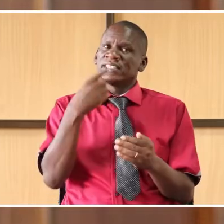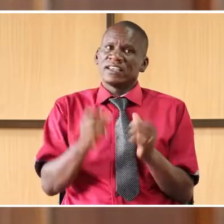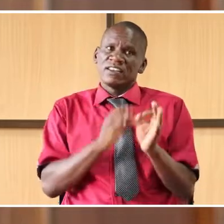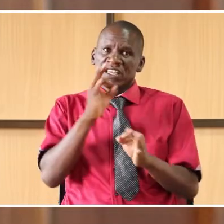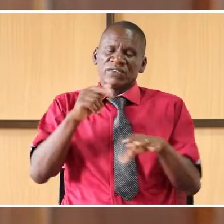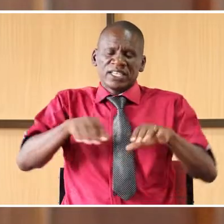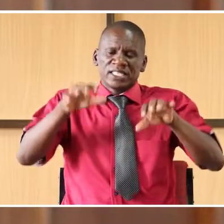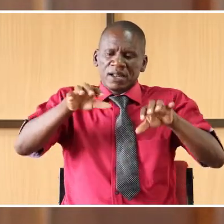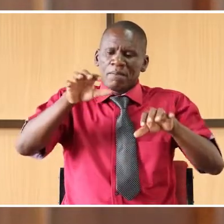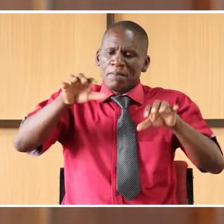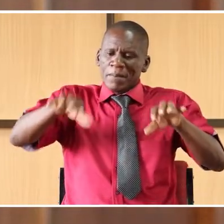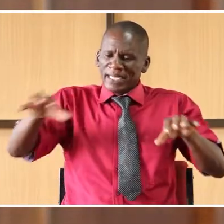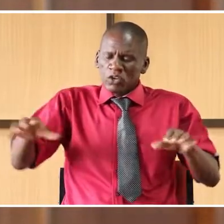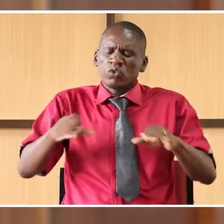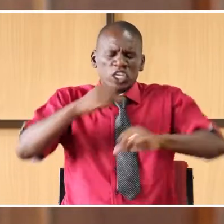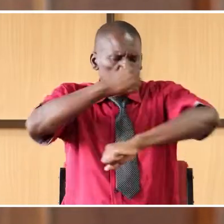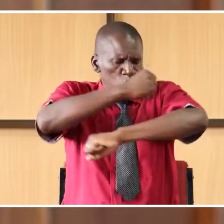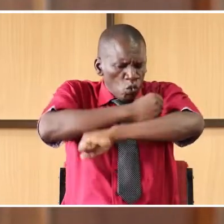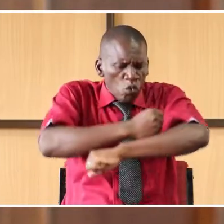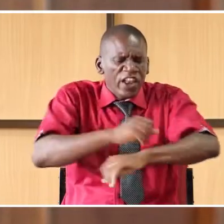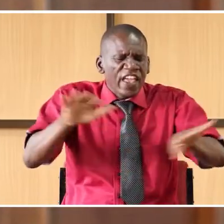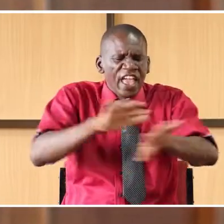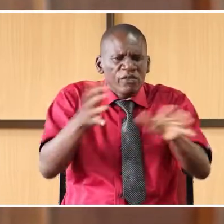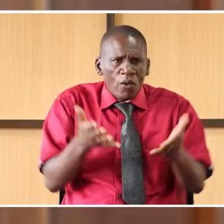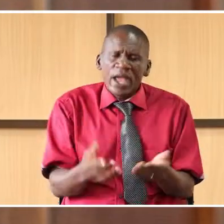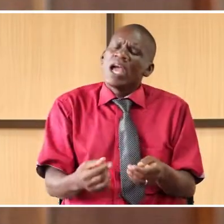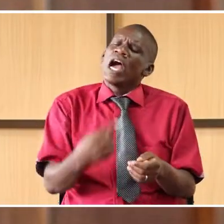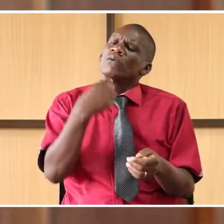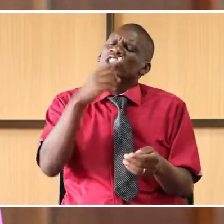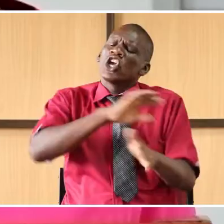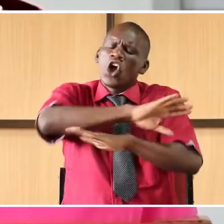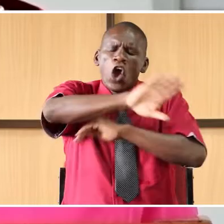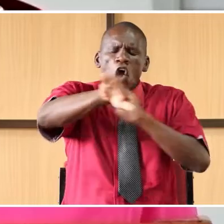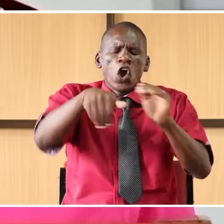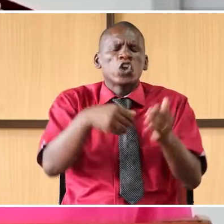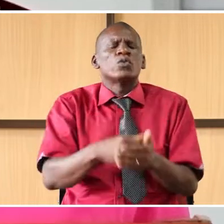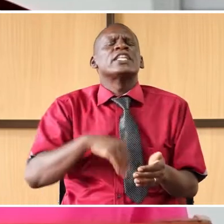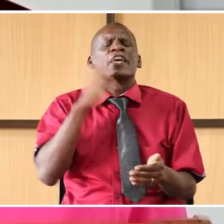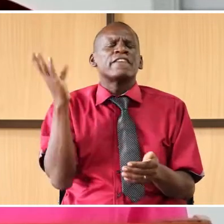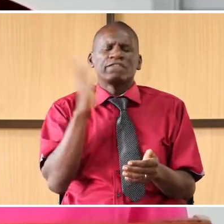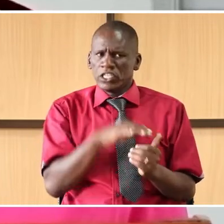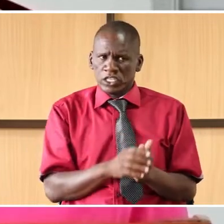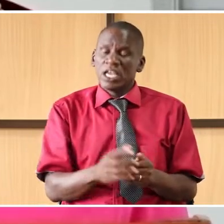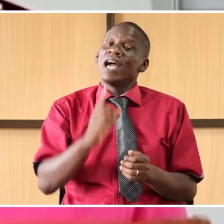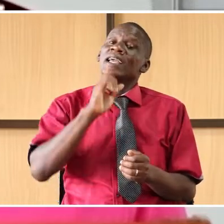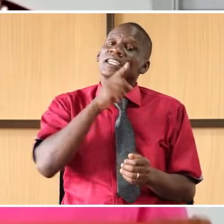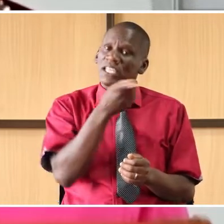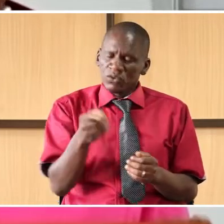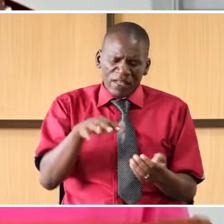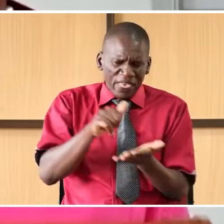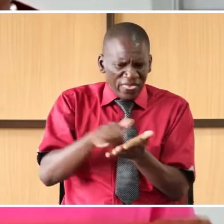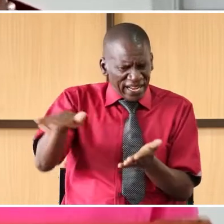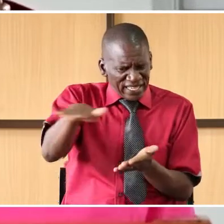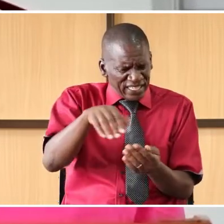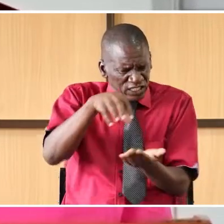is in matatu, if it is in the school, if it is everywhere, we shall all perish. Let me tell you, in that place